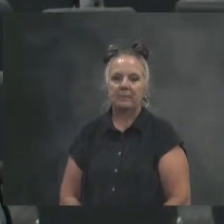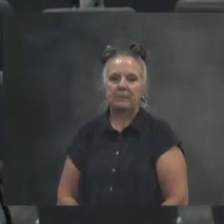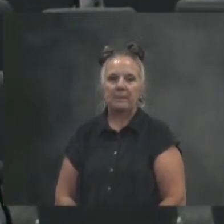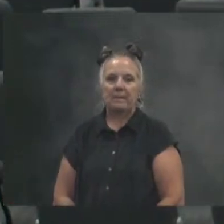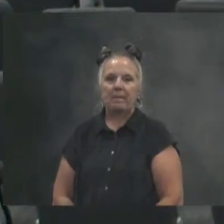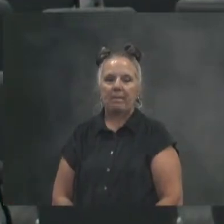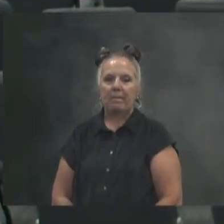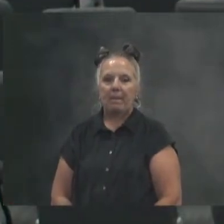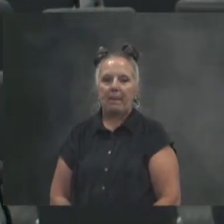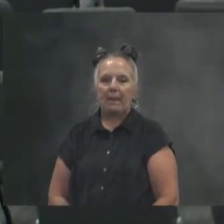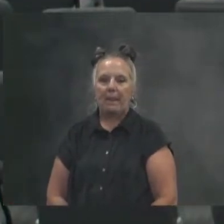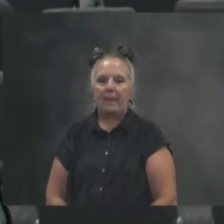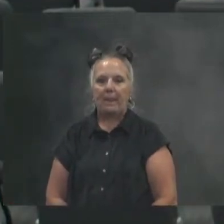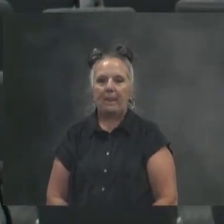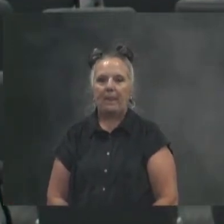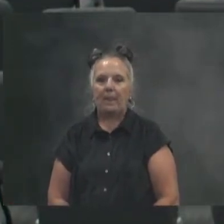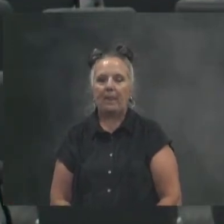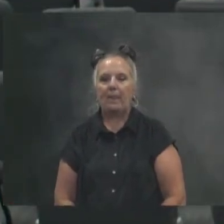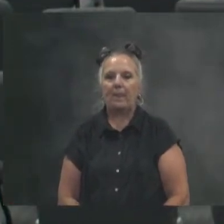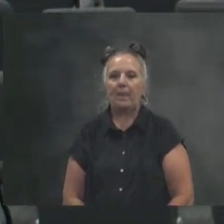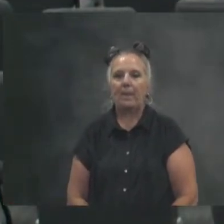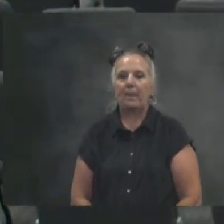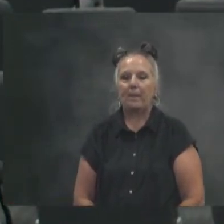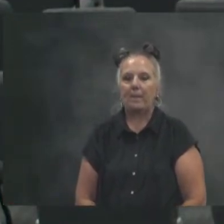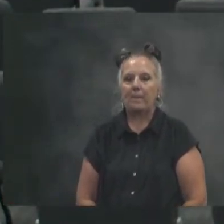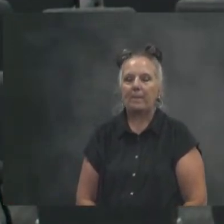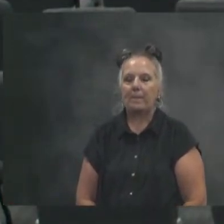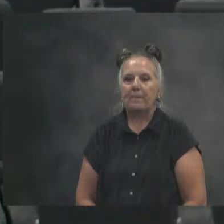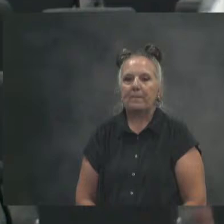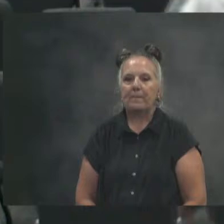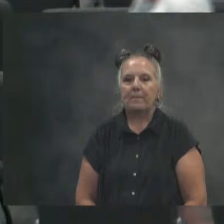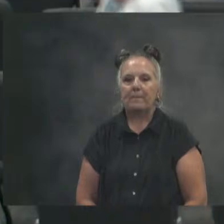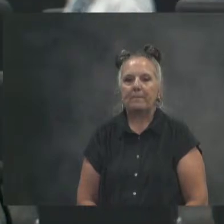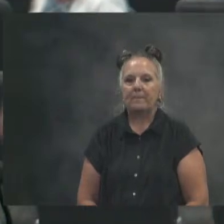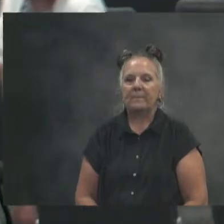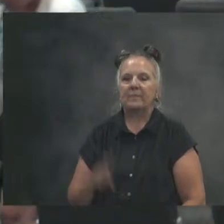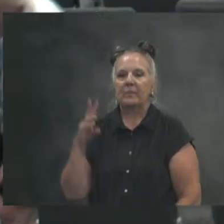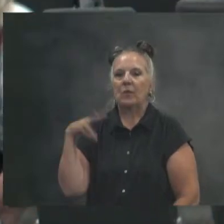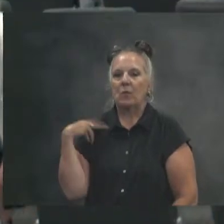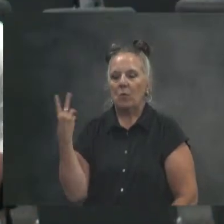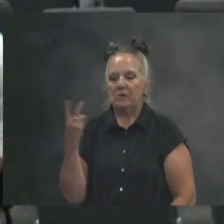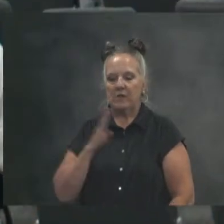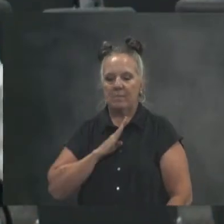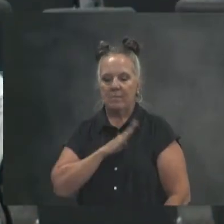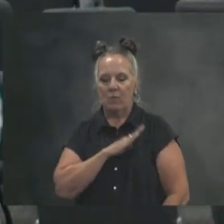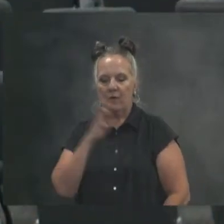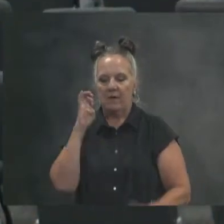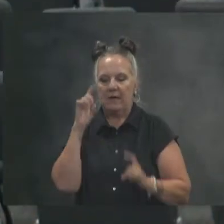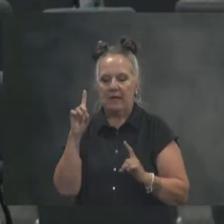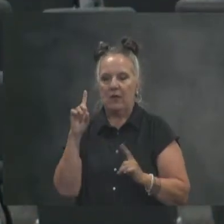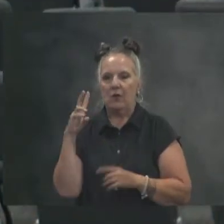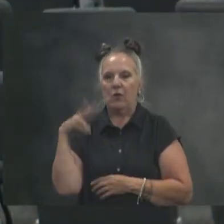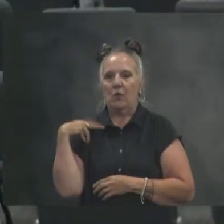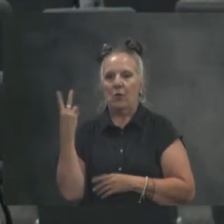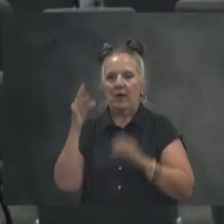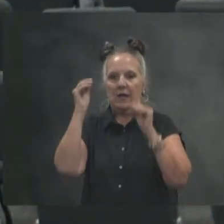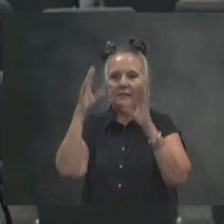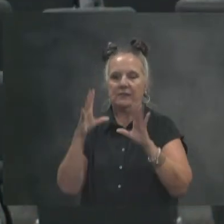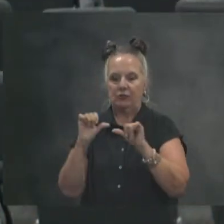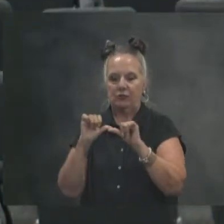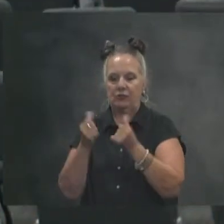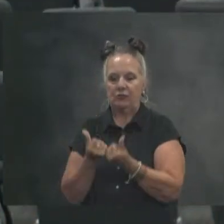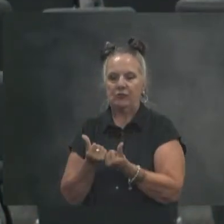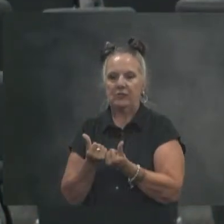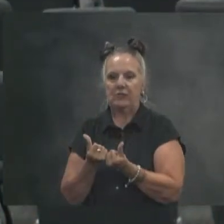Okay, next we have a memorandum of understanding between the Washington County Board of Education and the Washington County Teachers